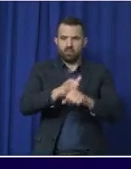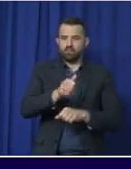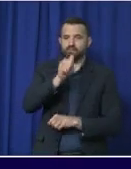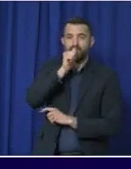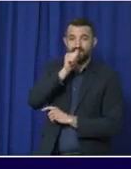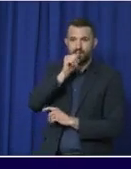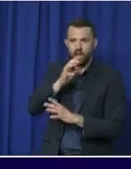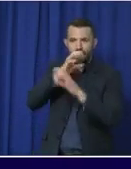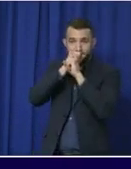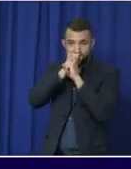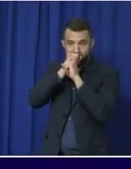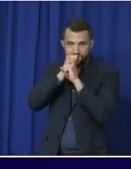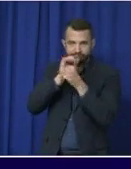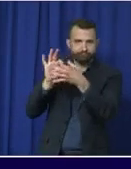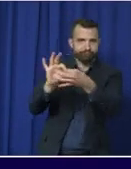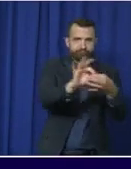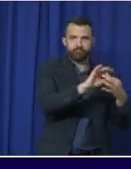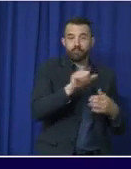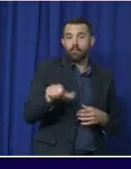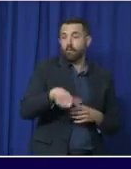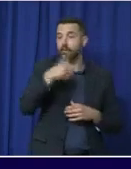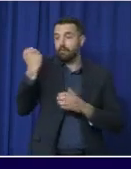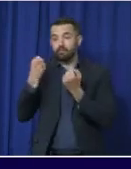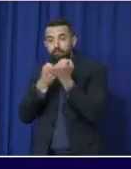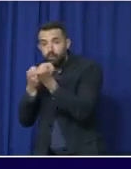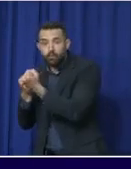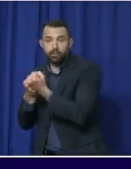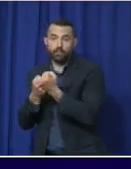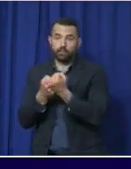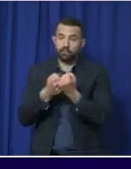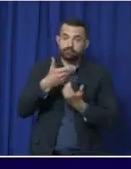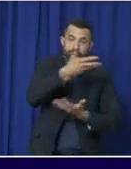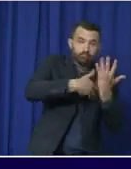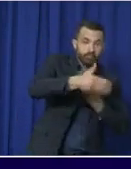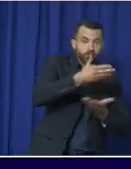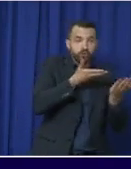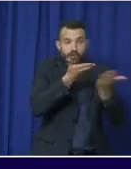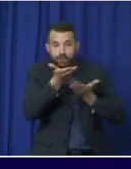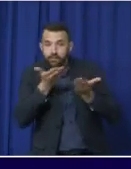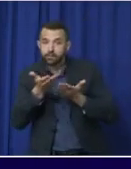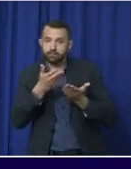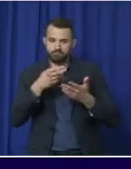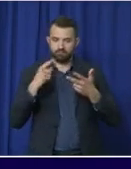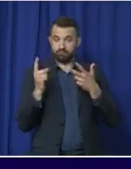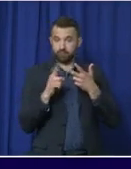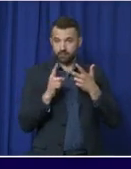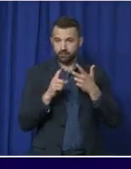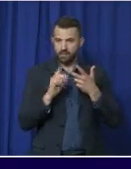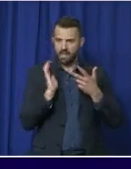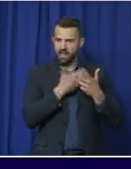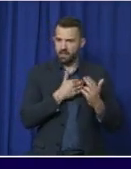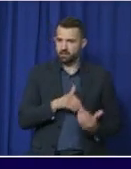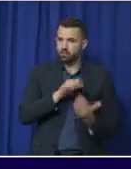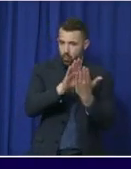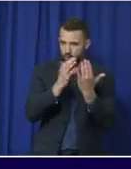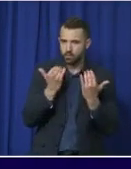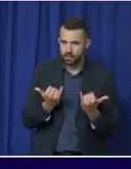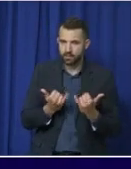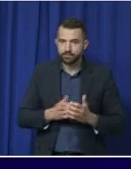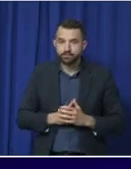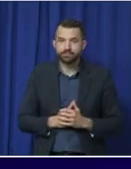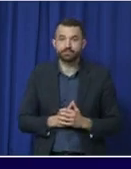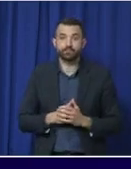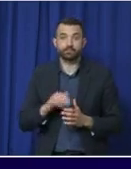social services and supports, which is a third part of our strategy. Maine will be expanding its social supports